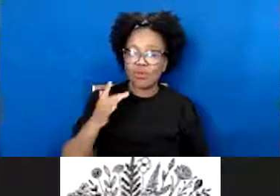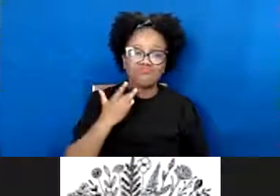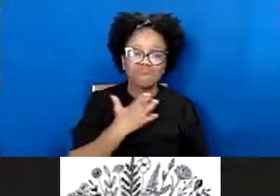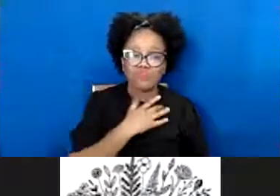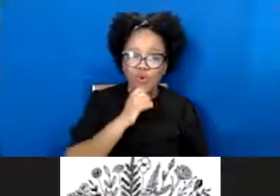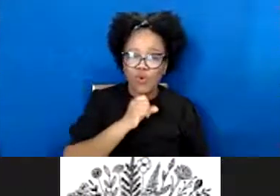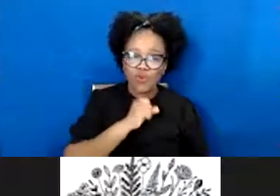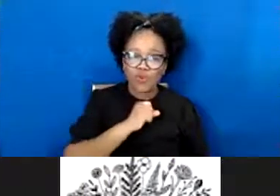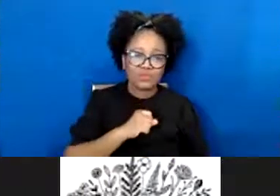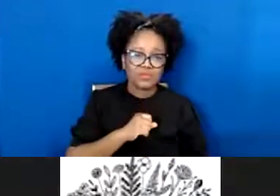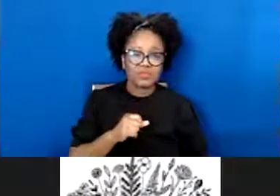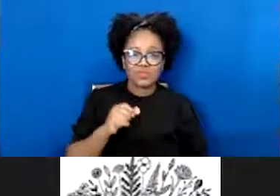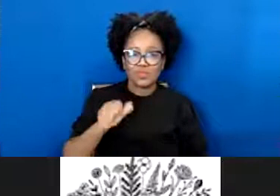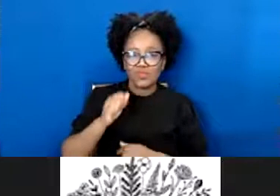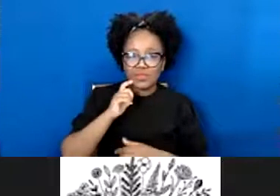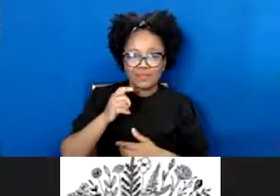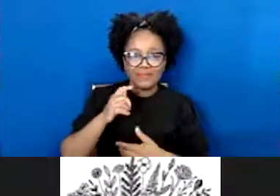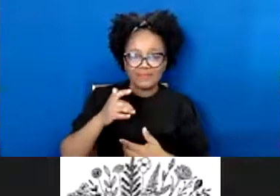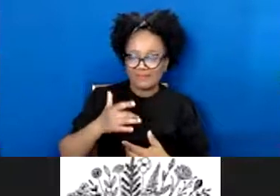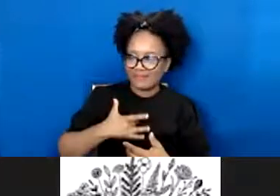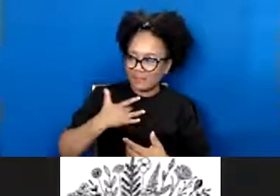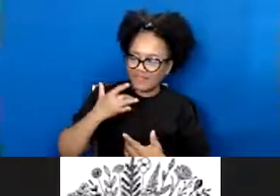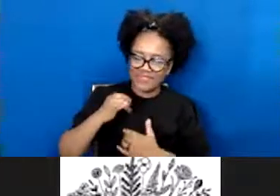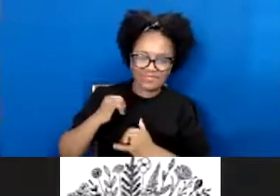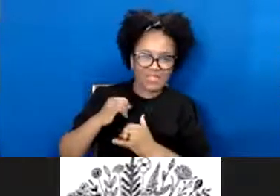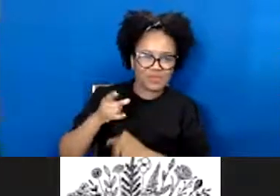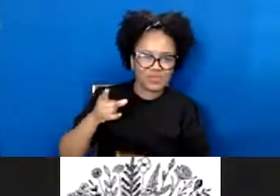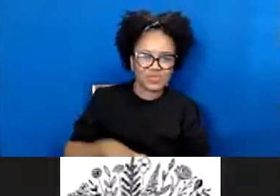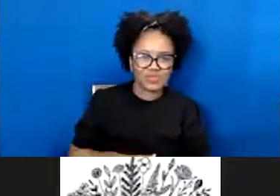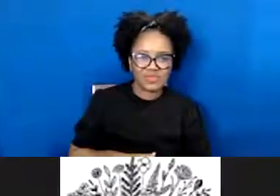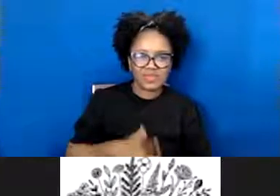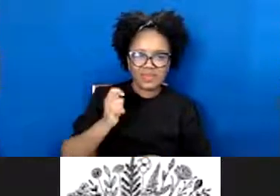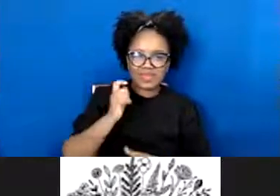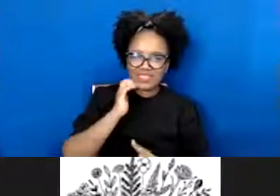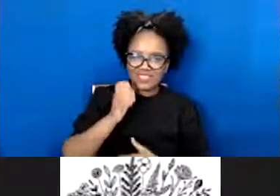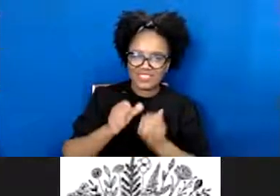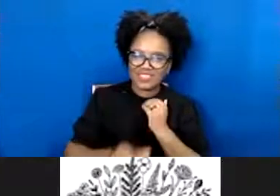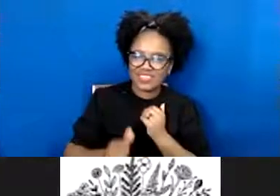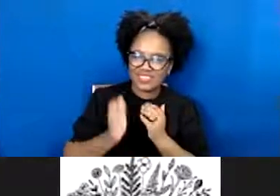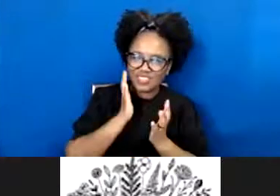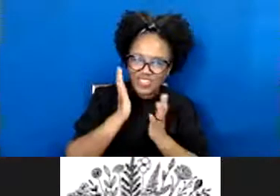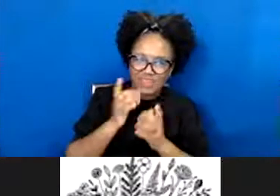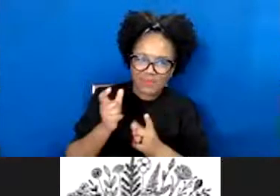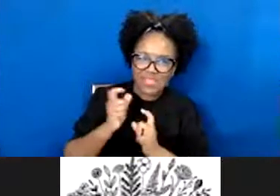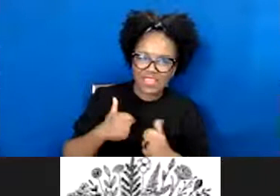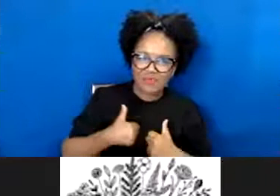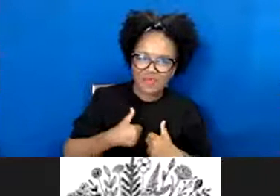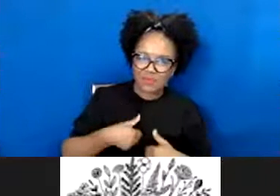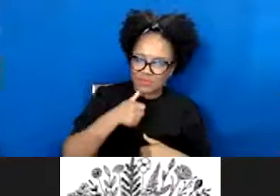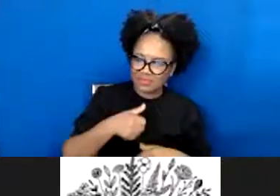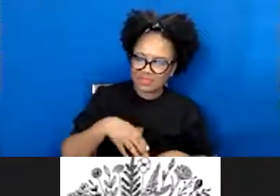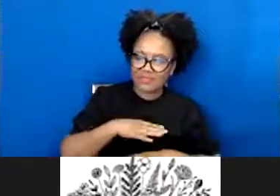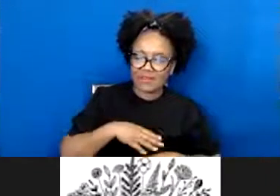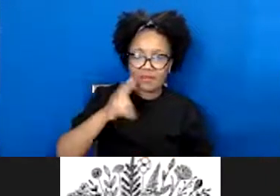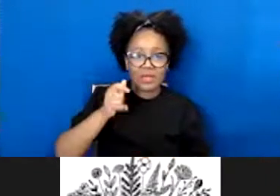me the gave me shame as long as the gnaw. Because Pop-Pop said you're gonna be all right. Because I believed him.